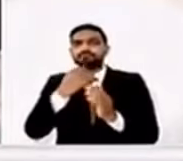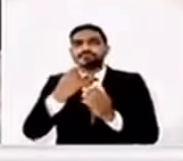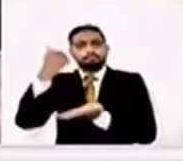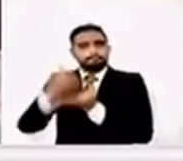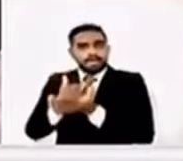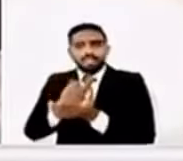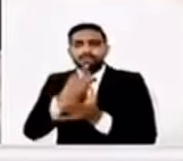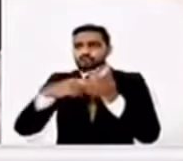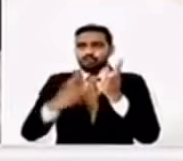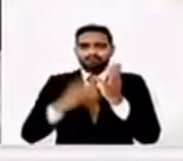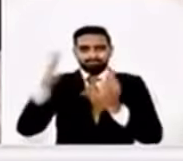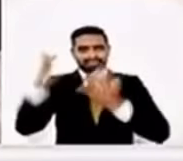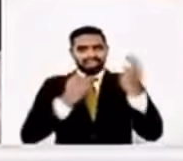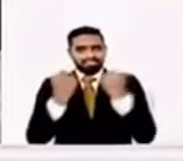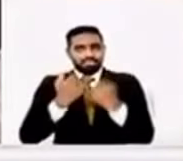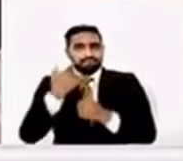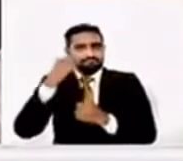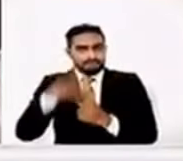approximately